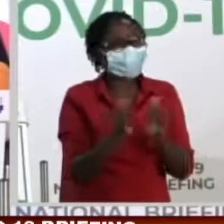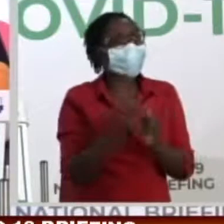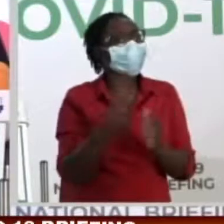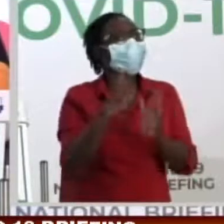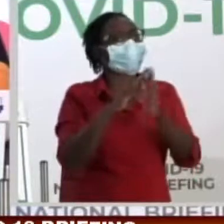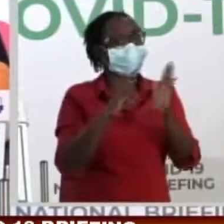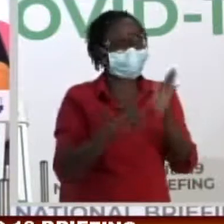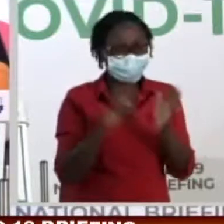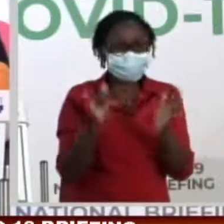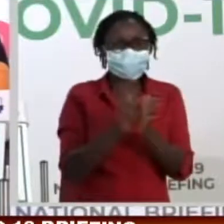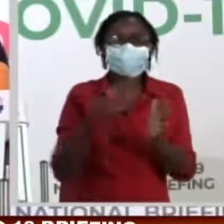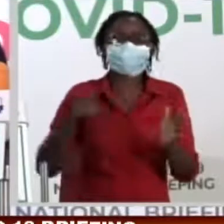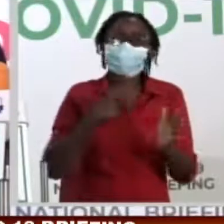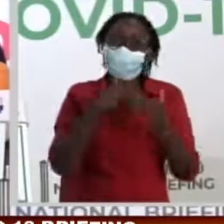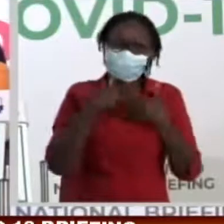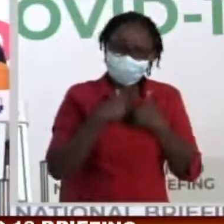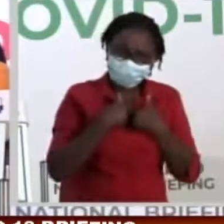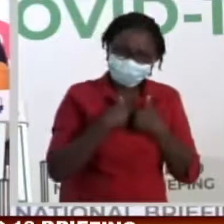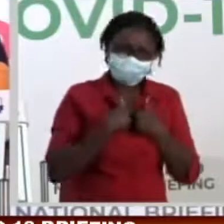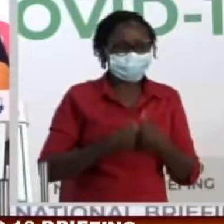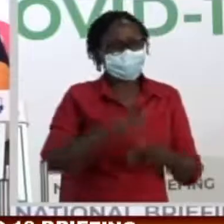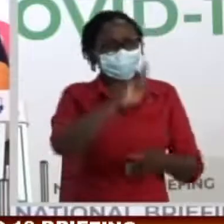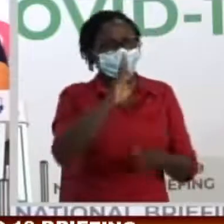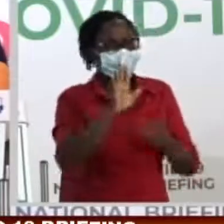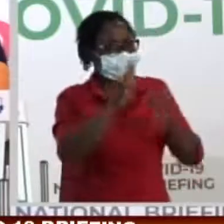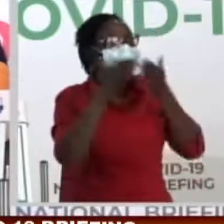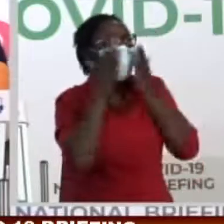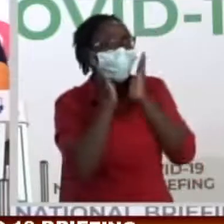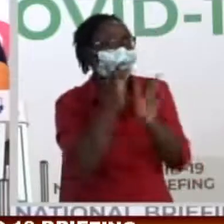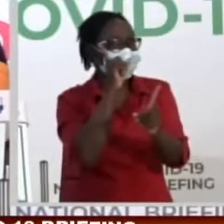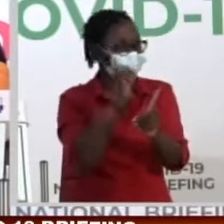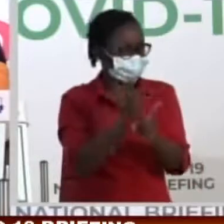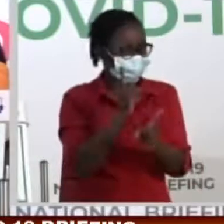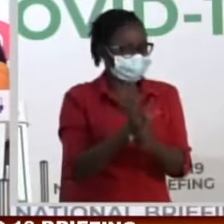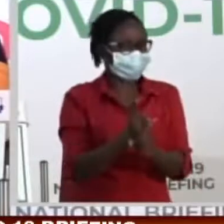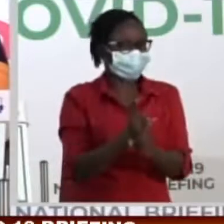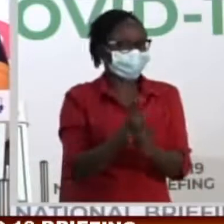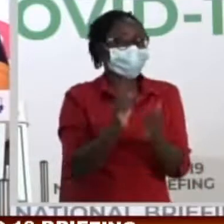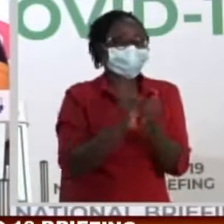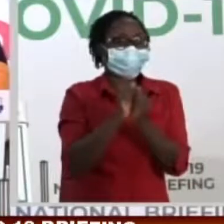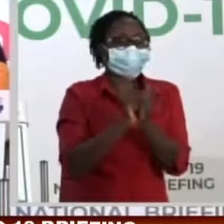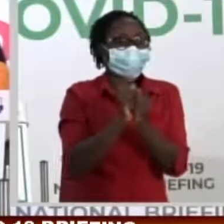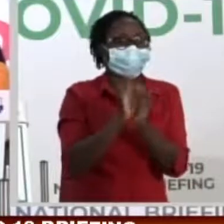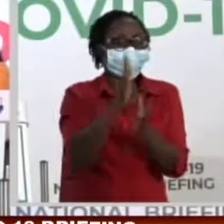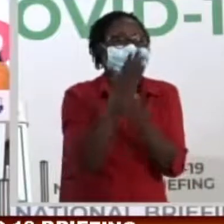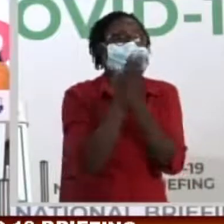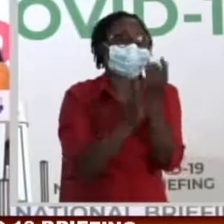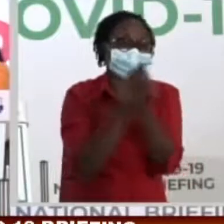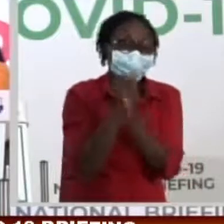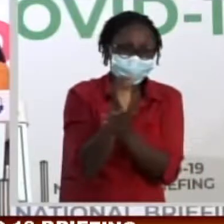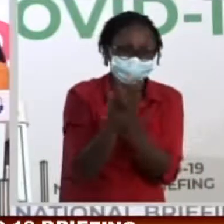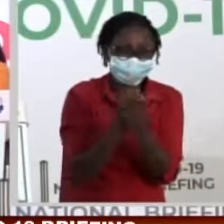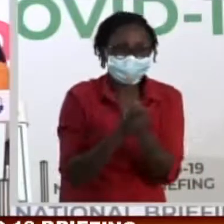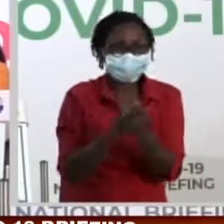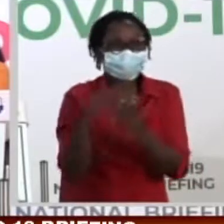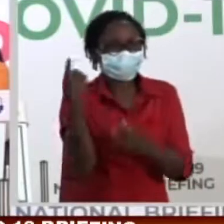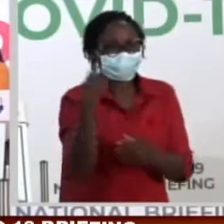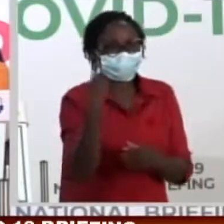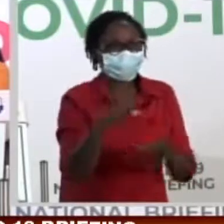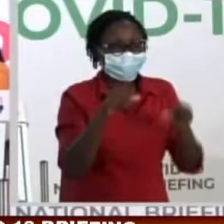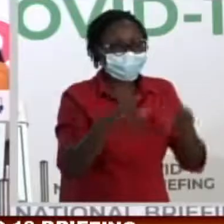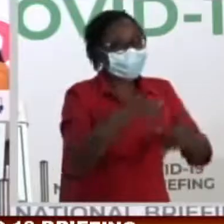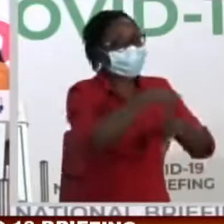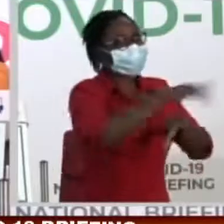in place. Wear your mask properly. Wash your hands regularly. Stay away